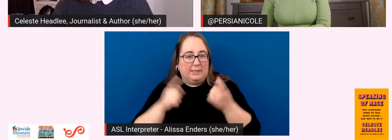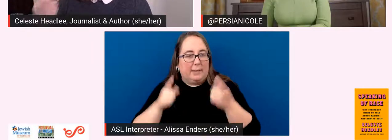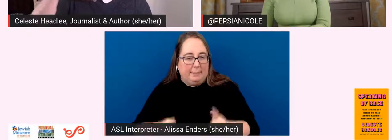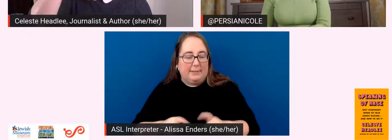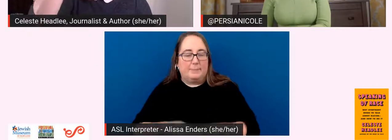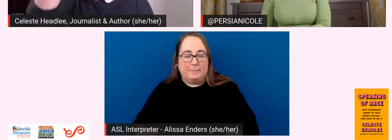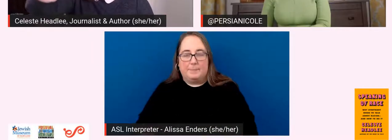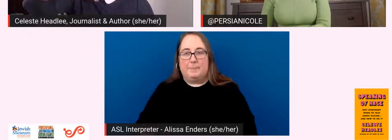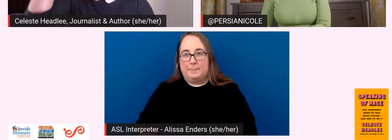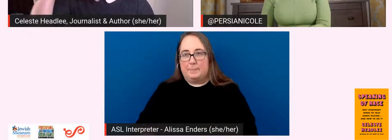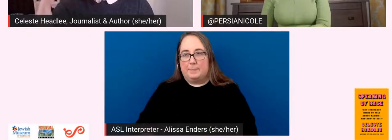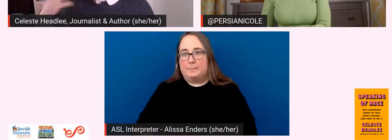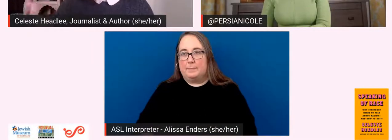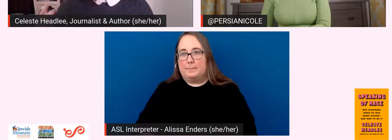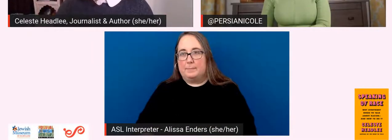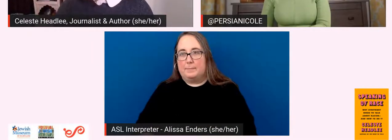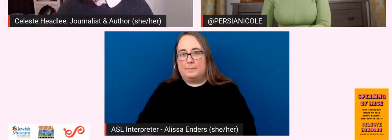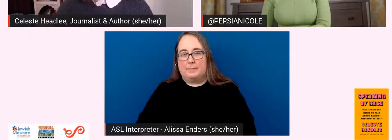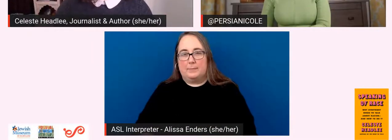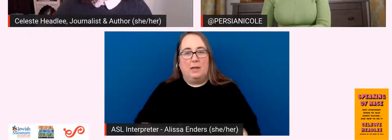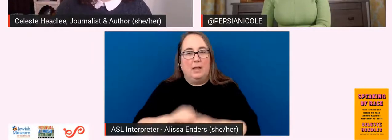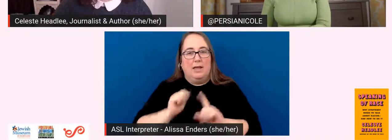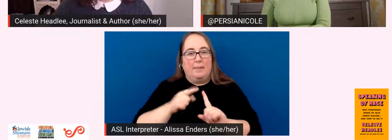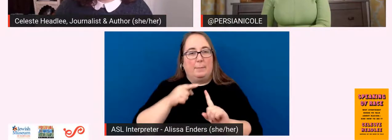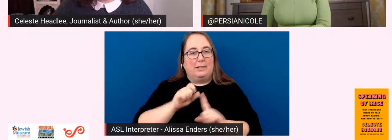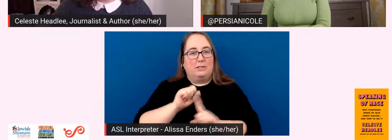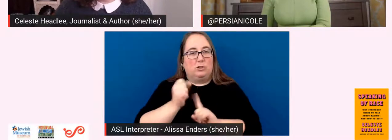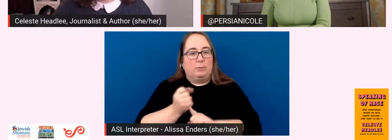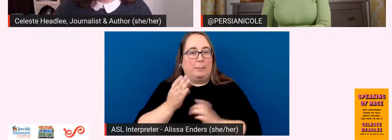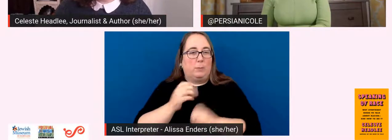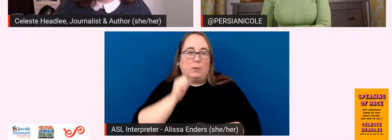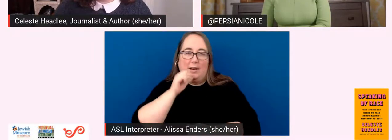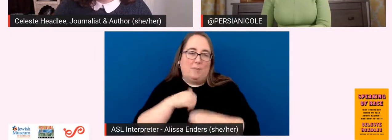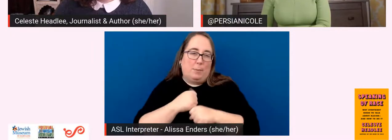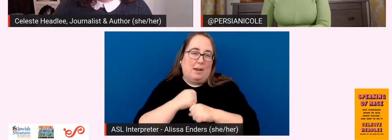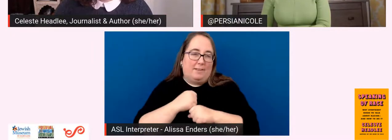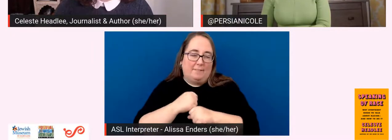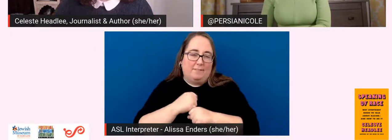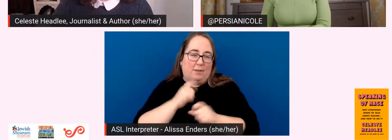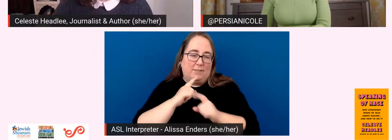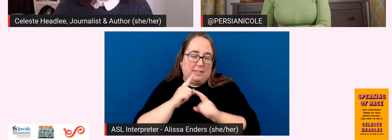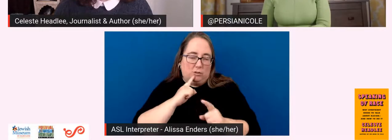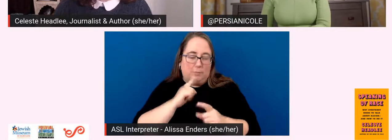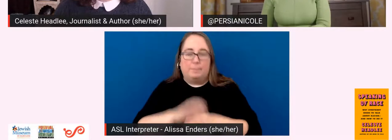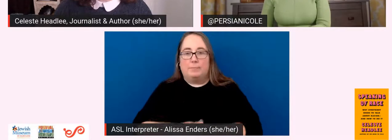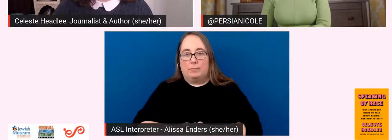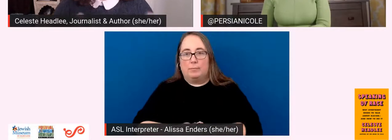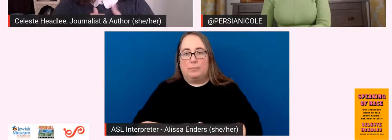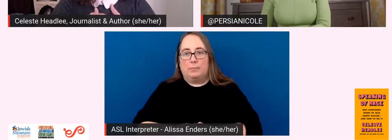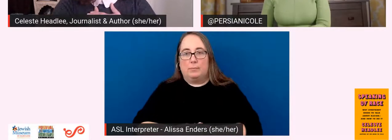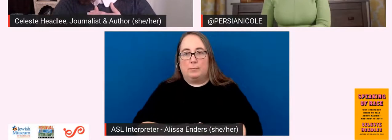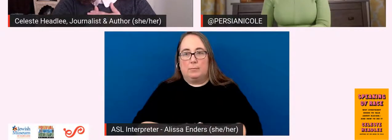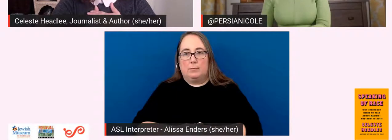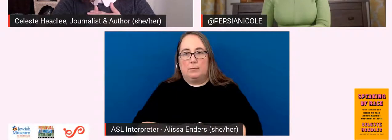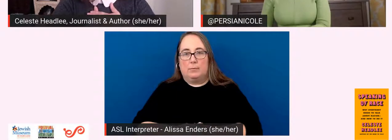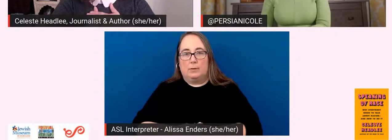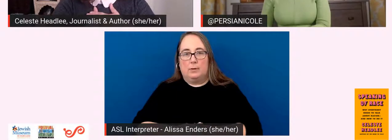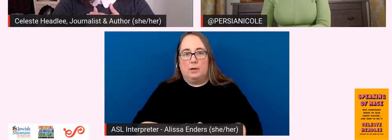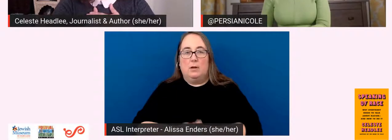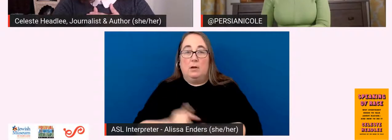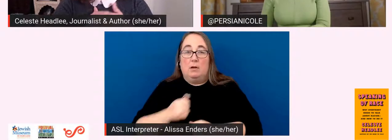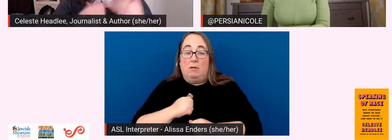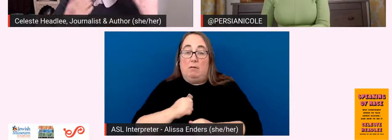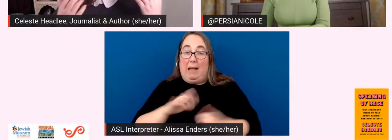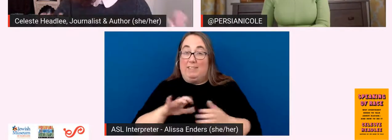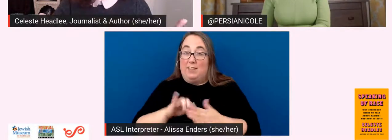them. It's mm-hmm. unlikely in that particular situation you're going to have a productive conversation. Right. But you could say to them, and I have done this